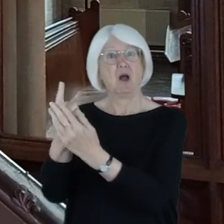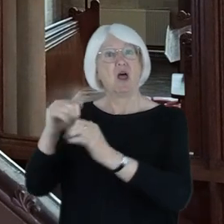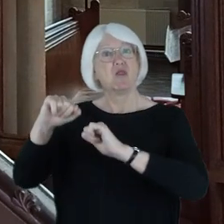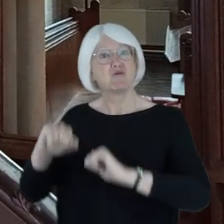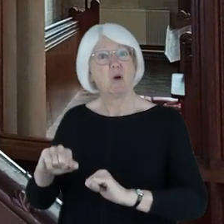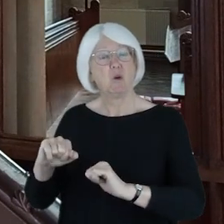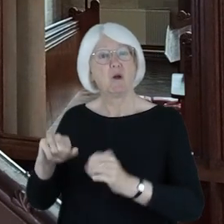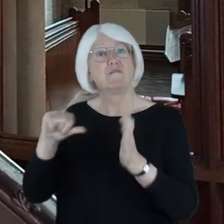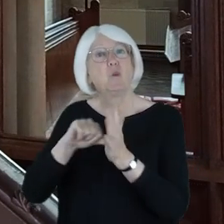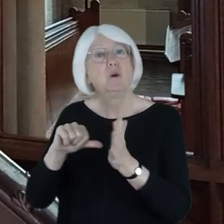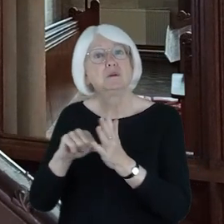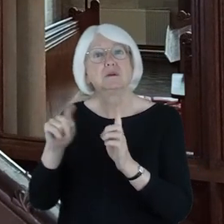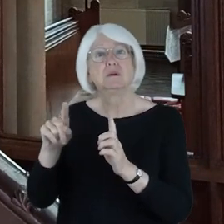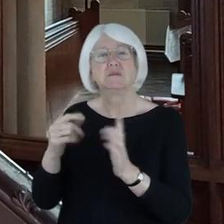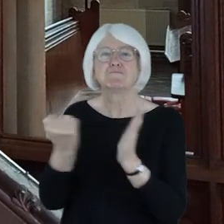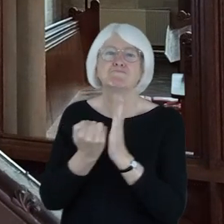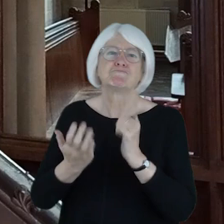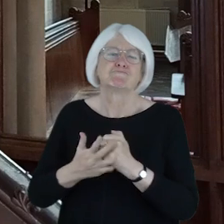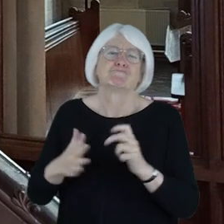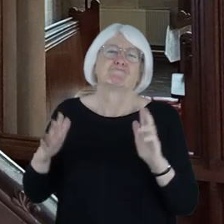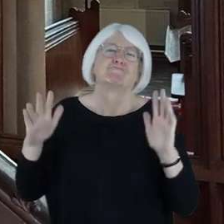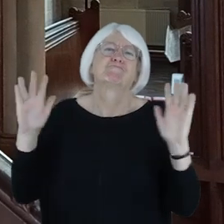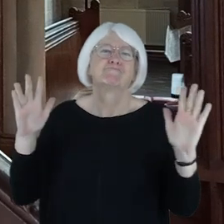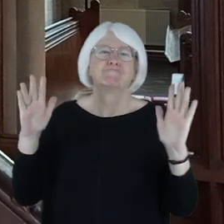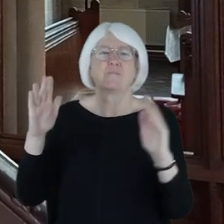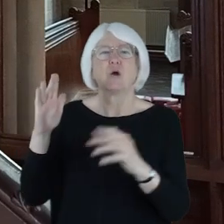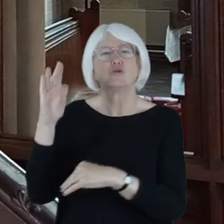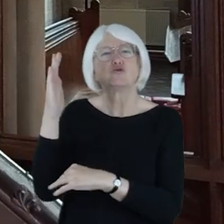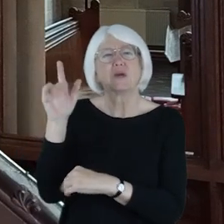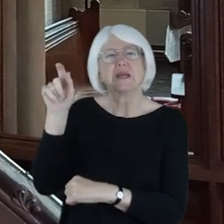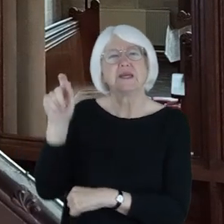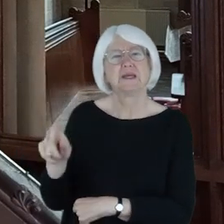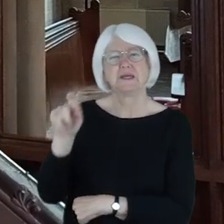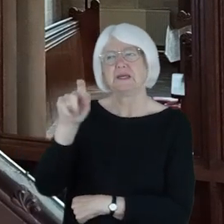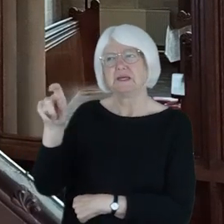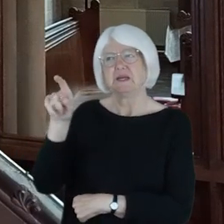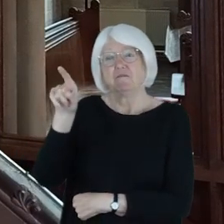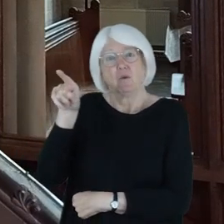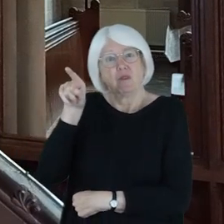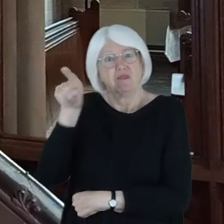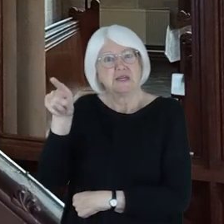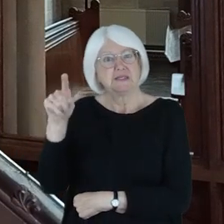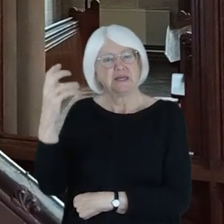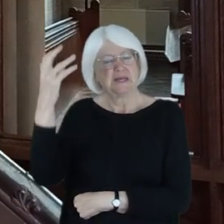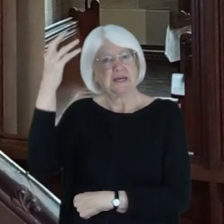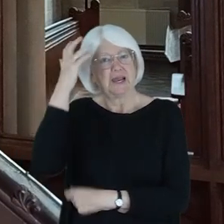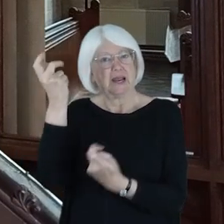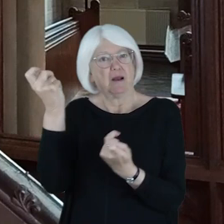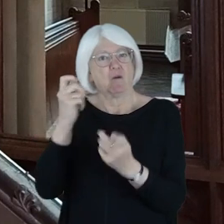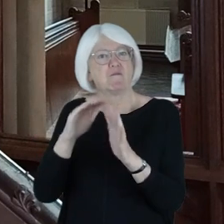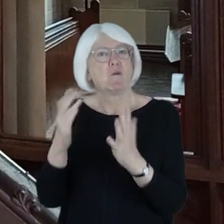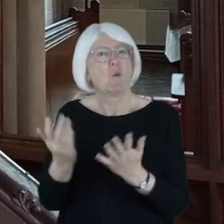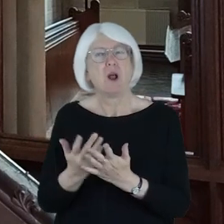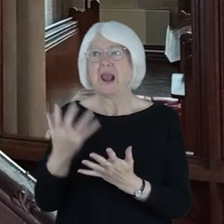of wood, hung upon a tree. And for this king of the world, no